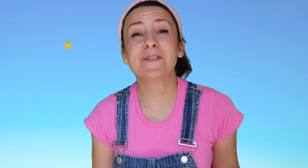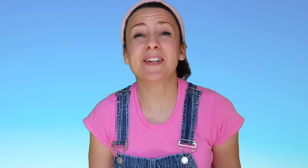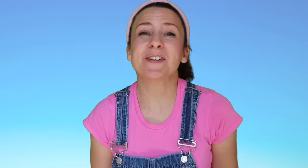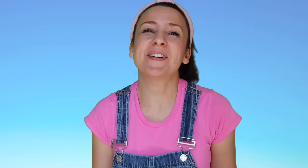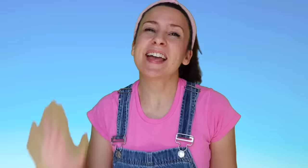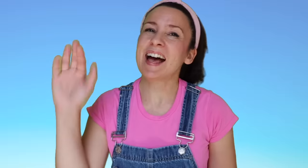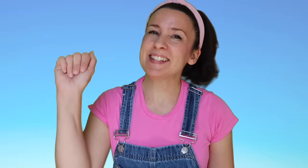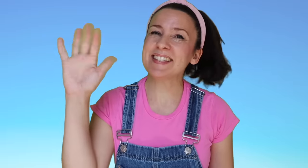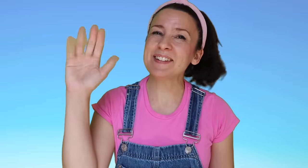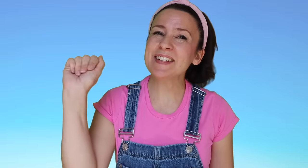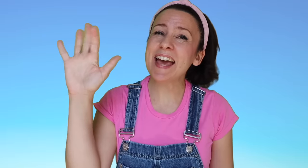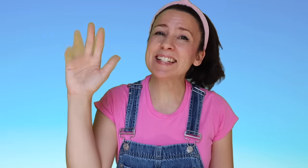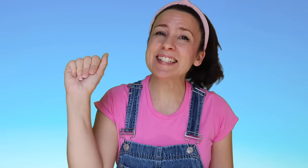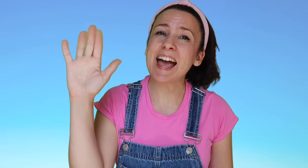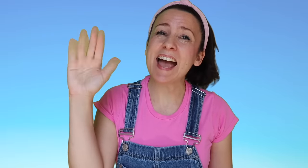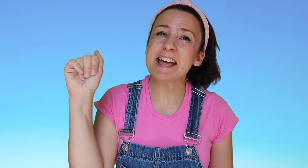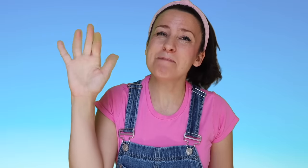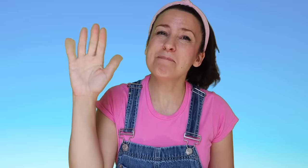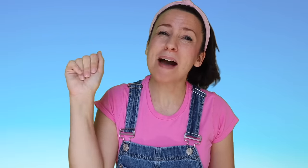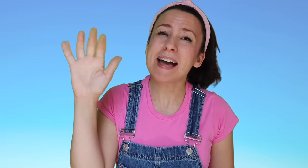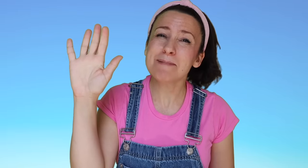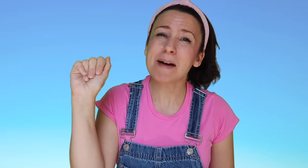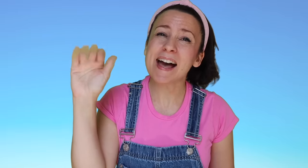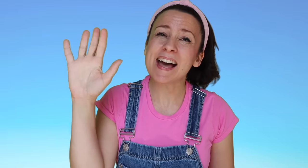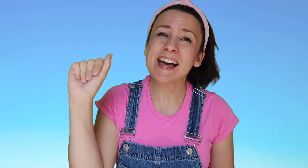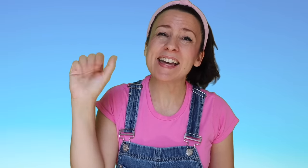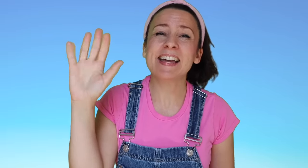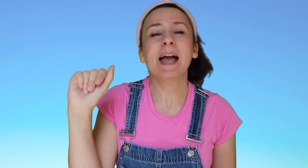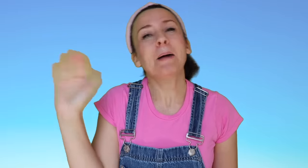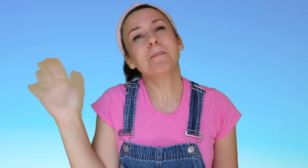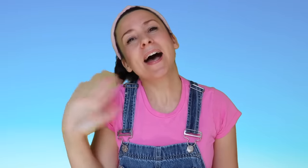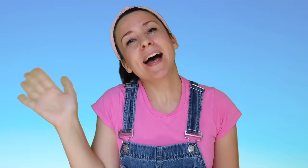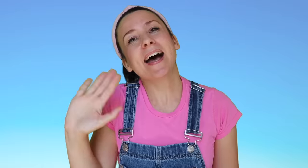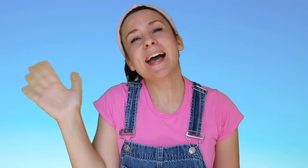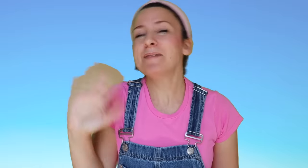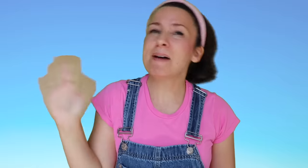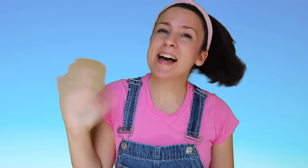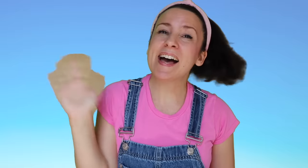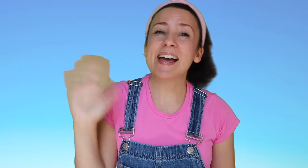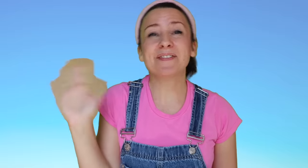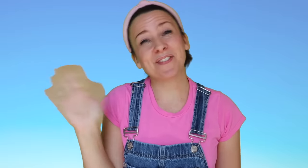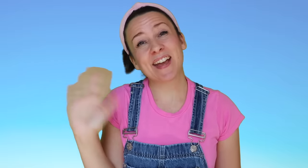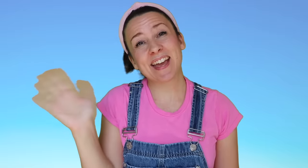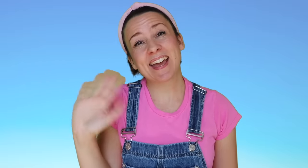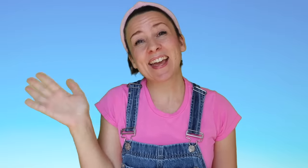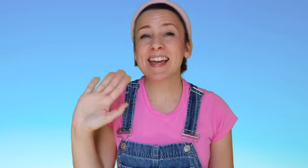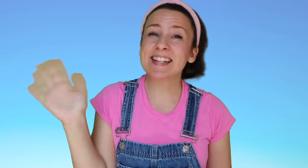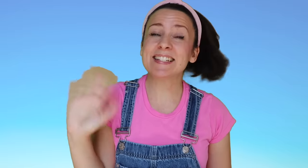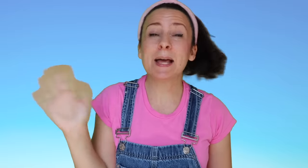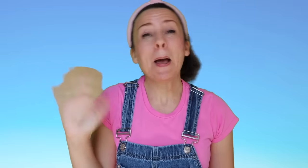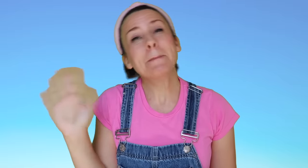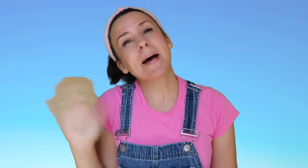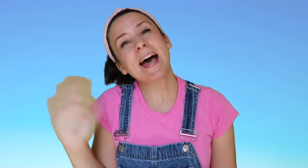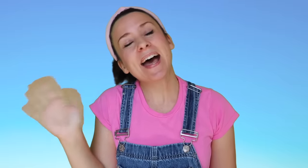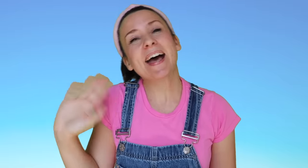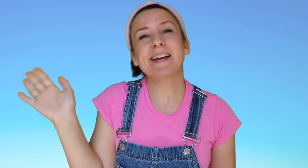proud of you. I'll see you next time. Bye-bye. Bye-bye,